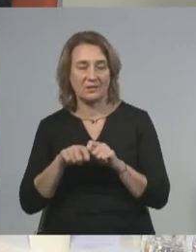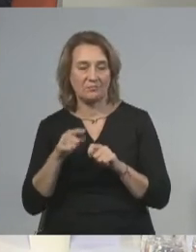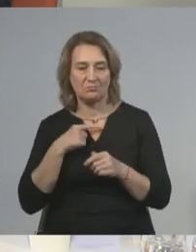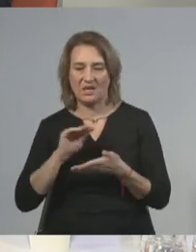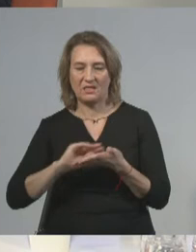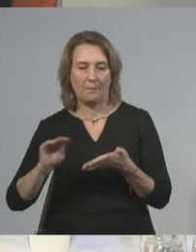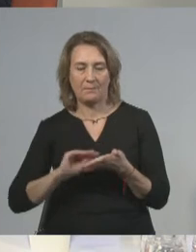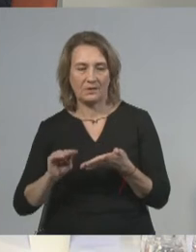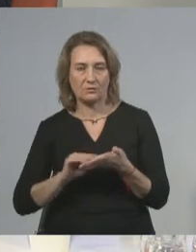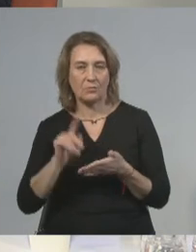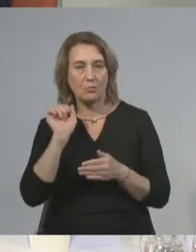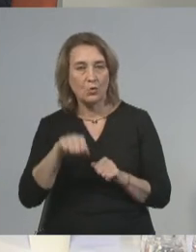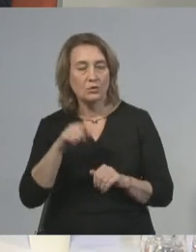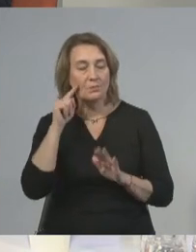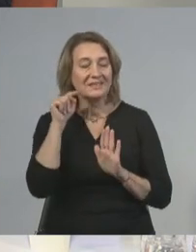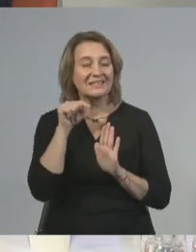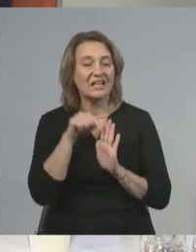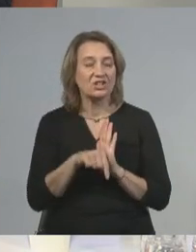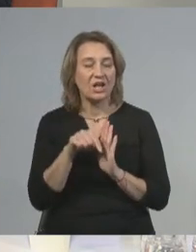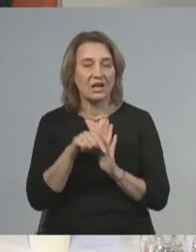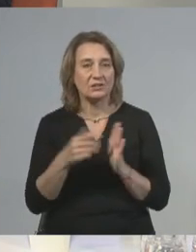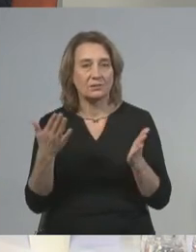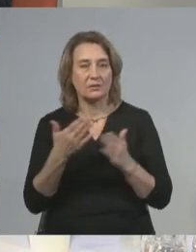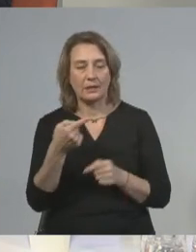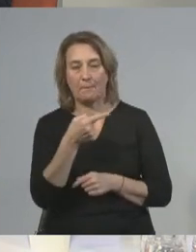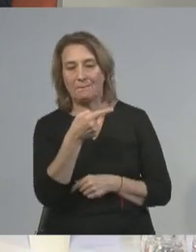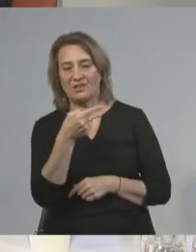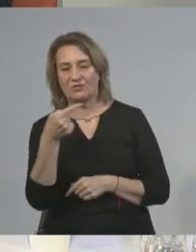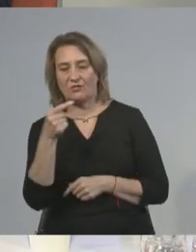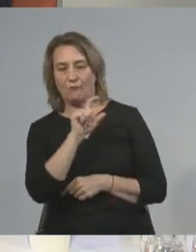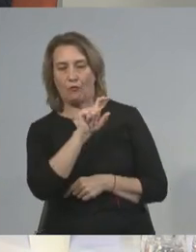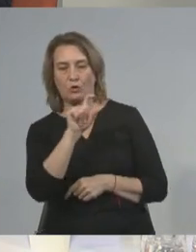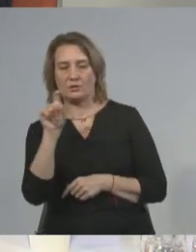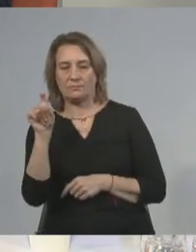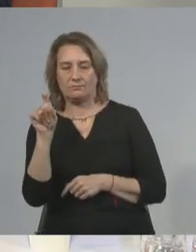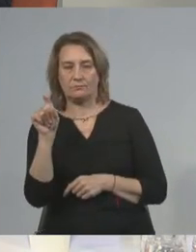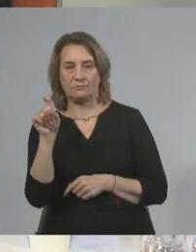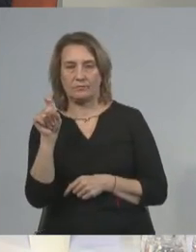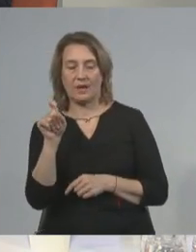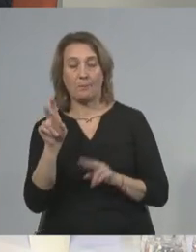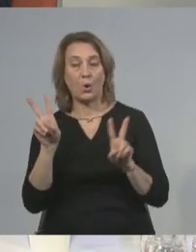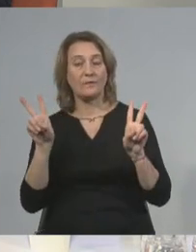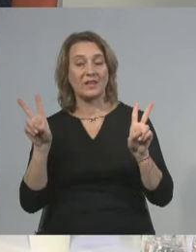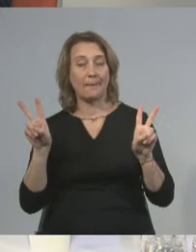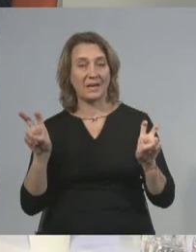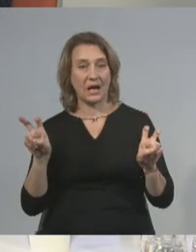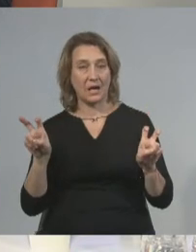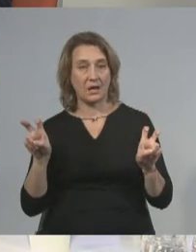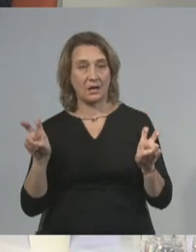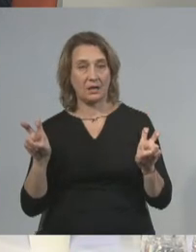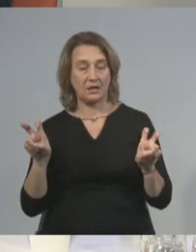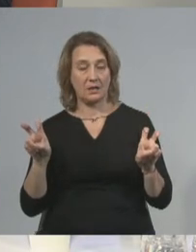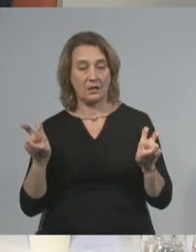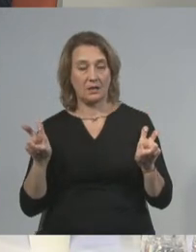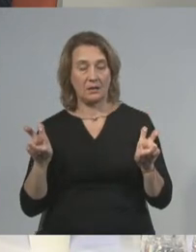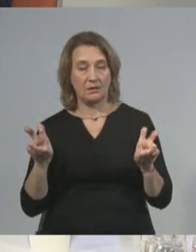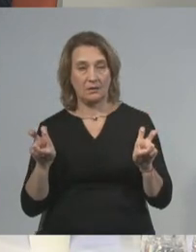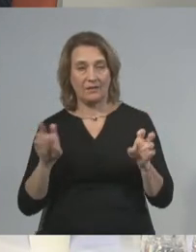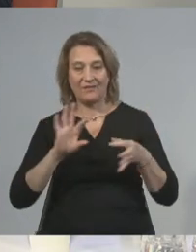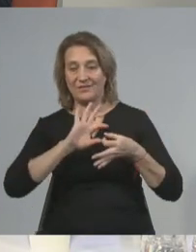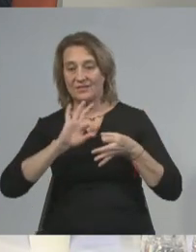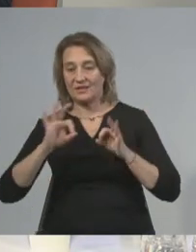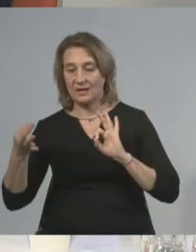those uh stories and an interview that is why we don't see we don't have any expert